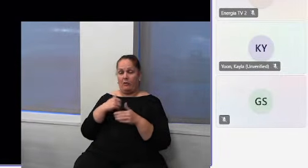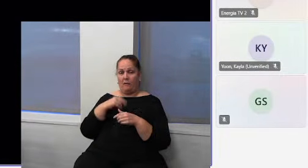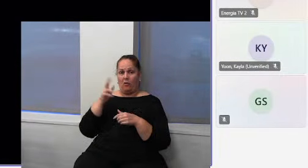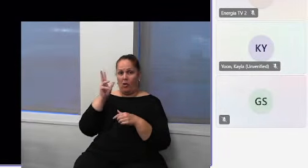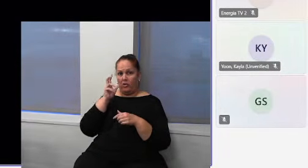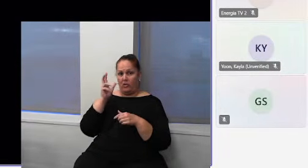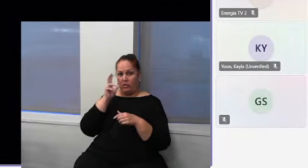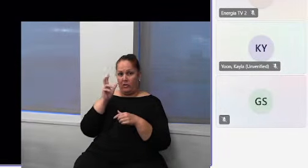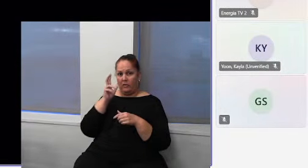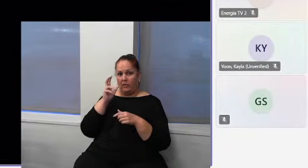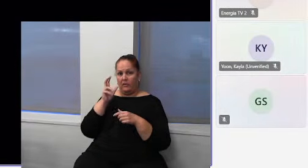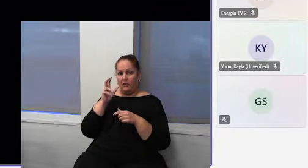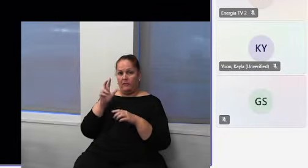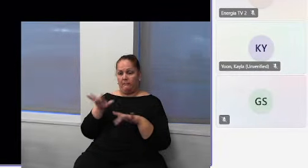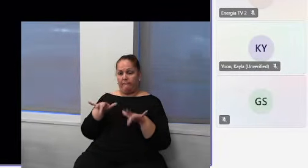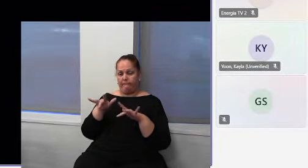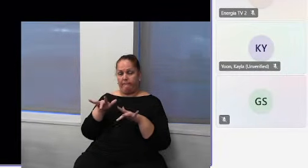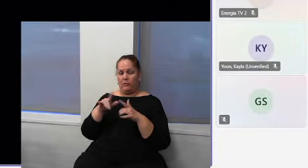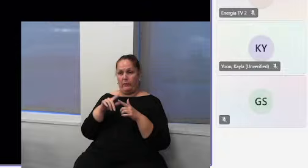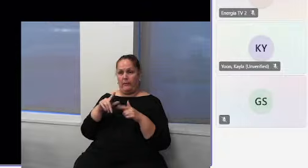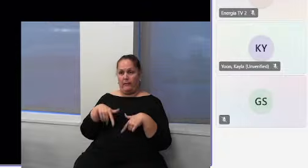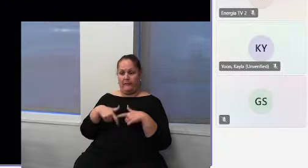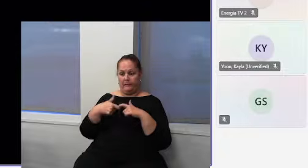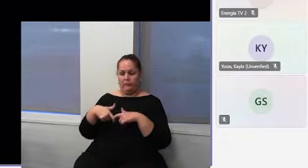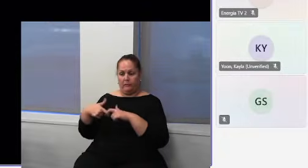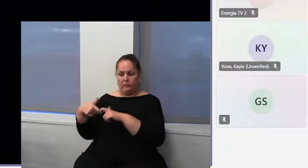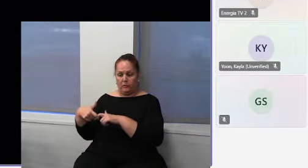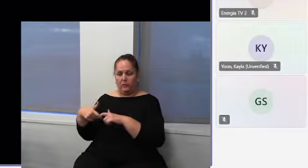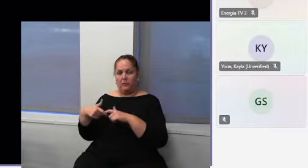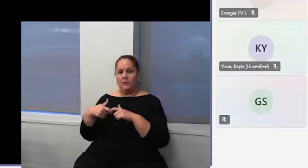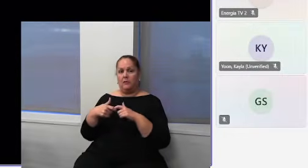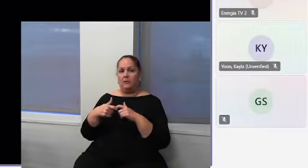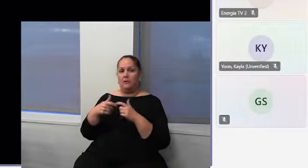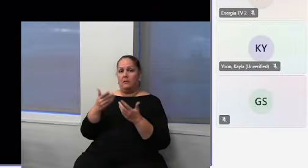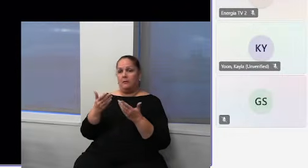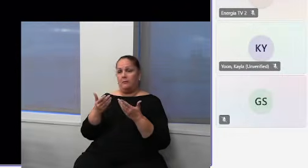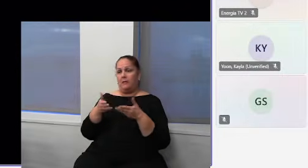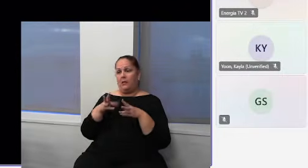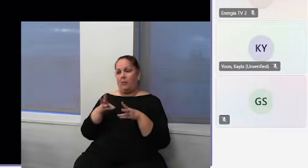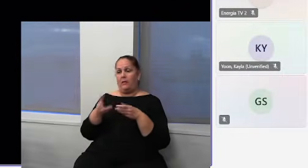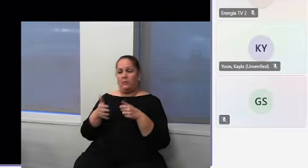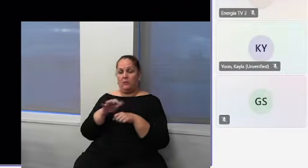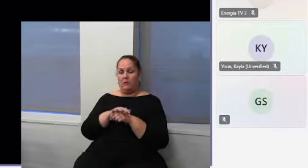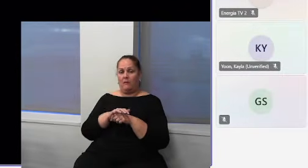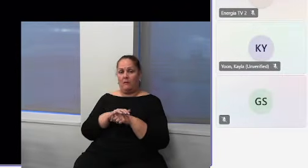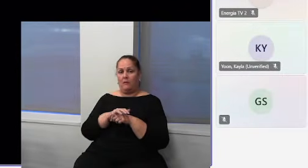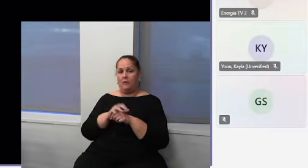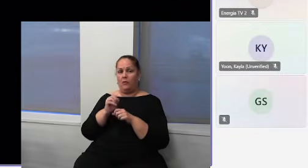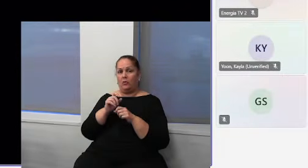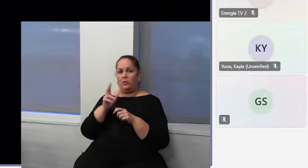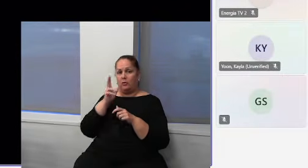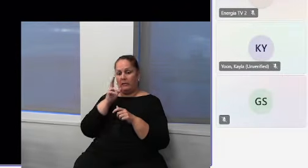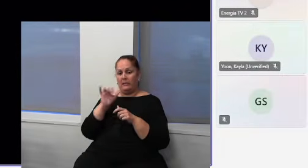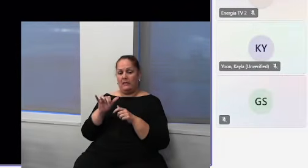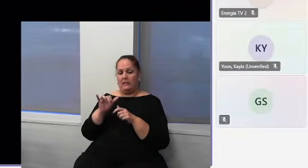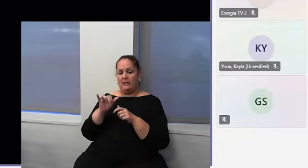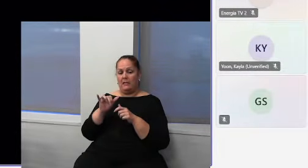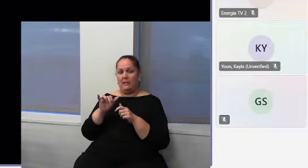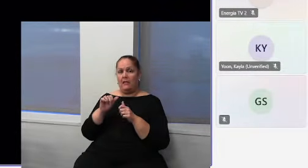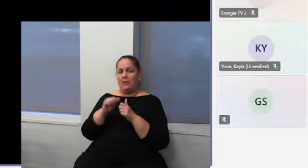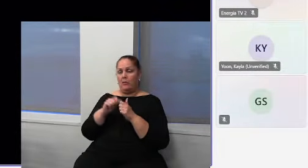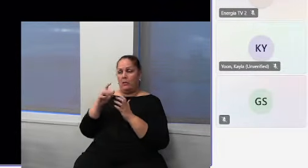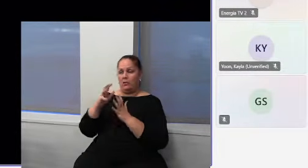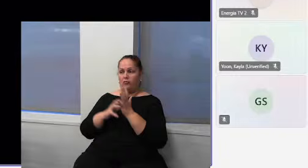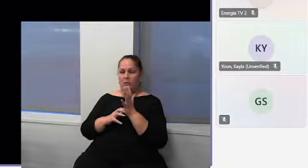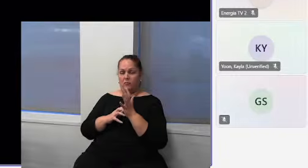of audio with those interruptions, and perhaps a way to cover or to cure